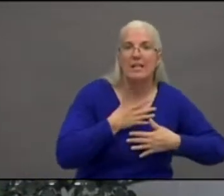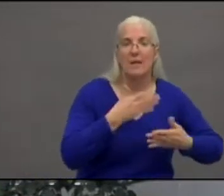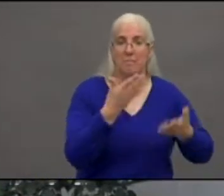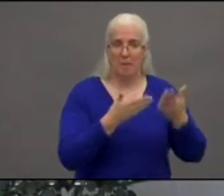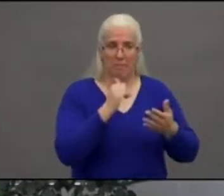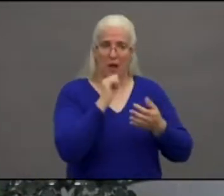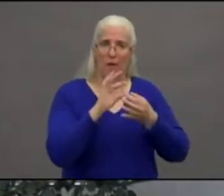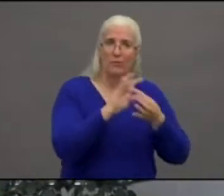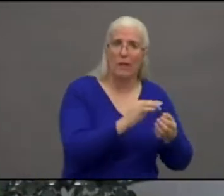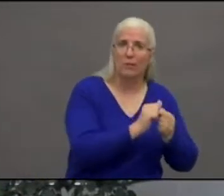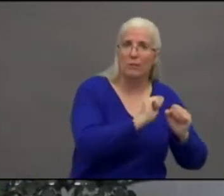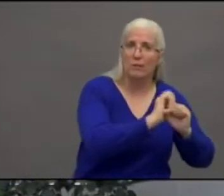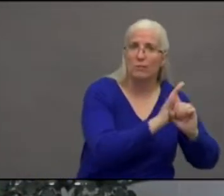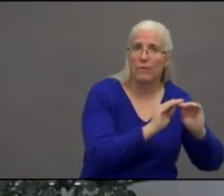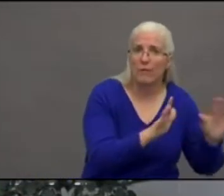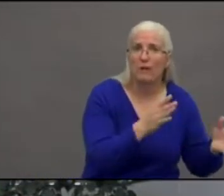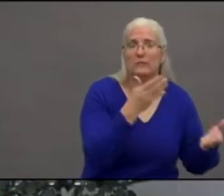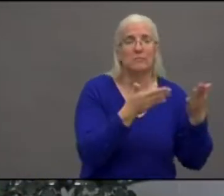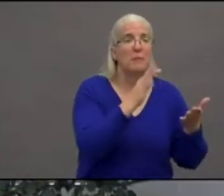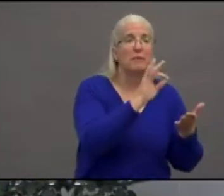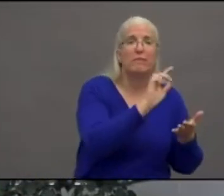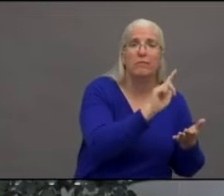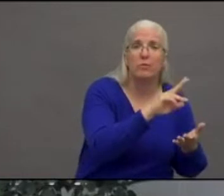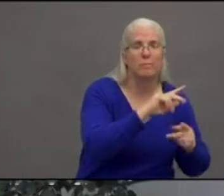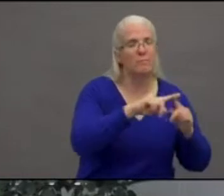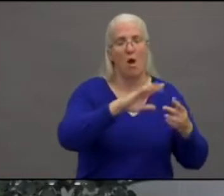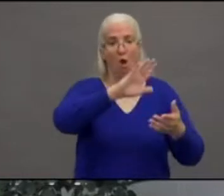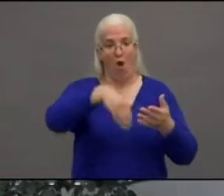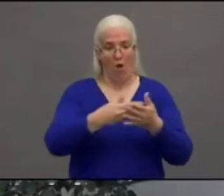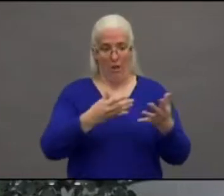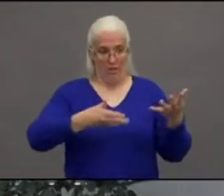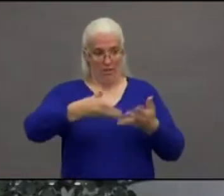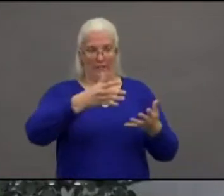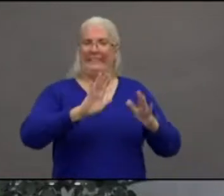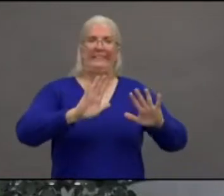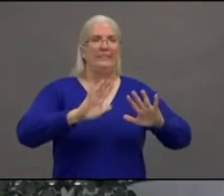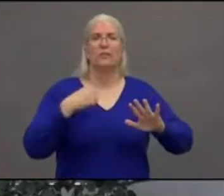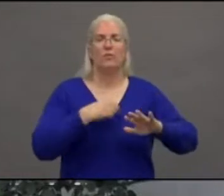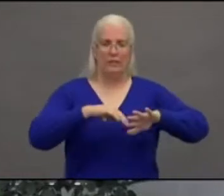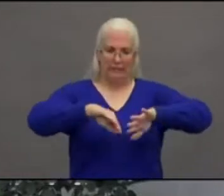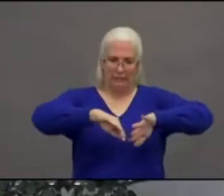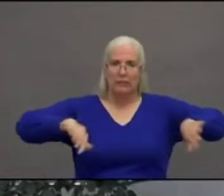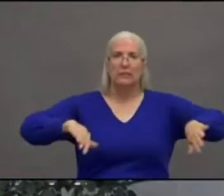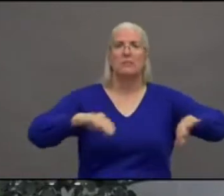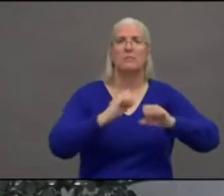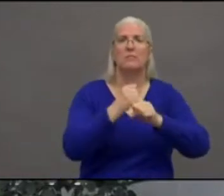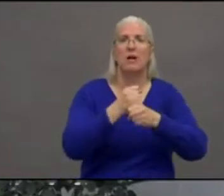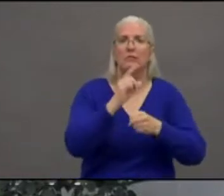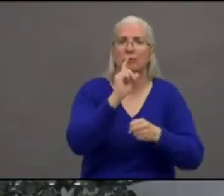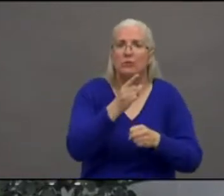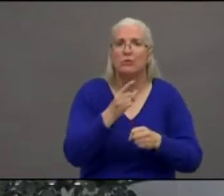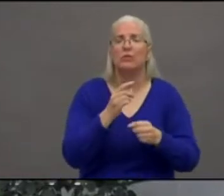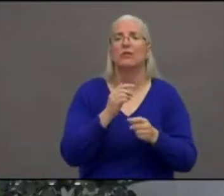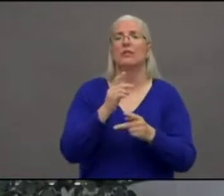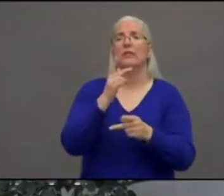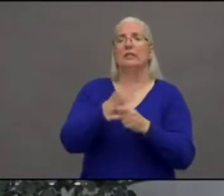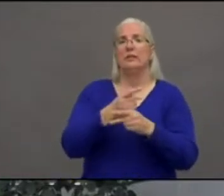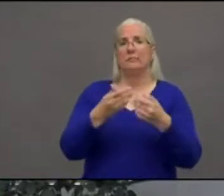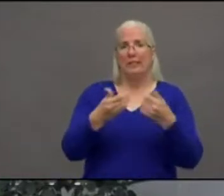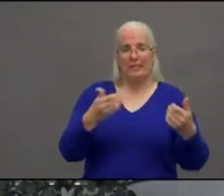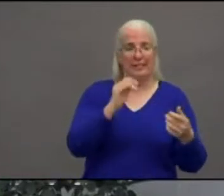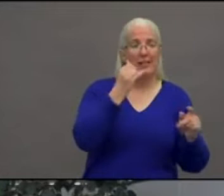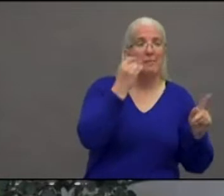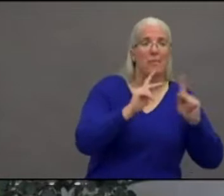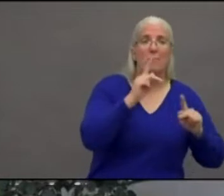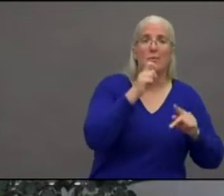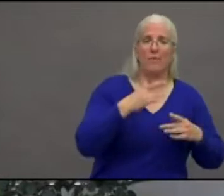bunch everybody up together. We don't do that. Everybody who has COVID or flu-like symptoms is placed in more of an isolation area where we